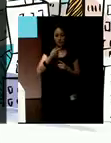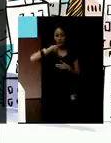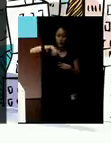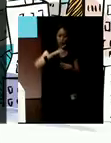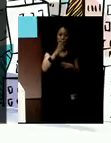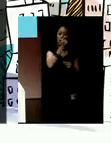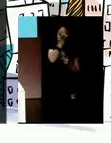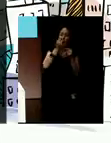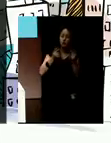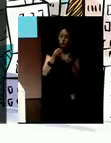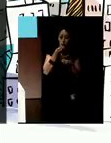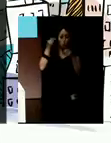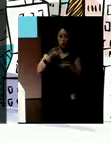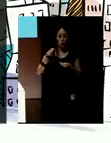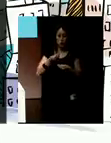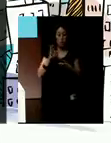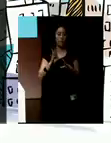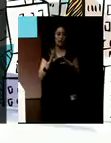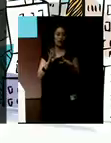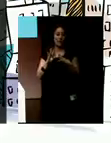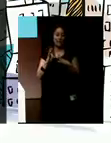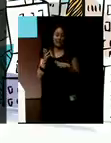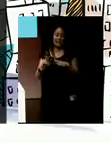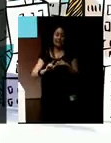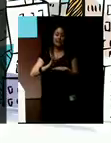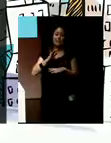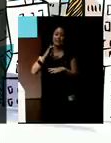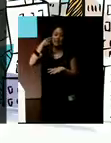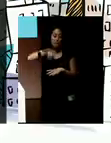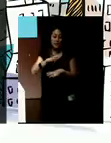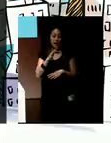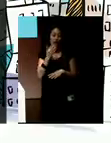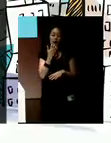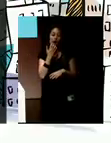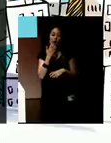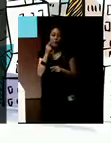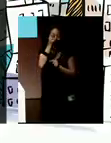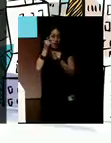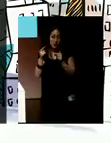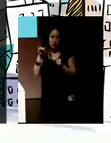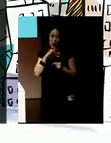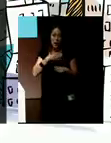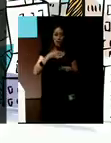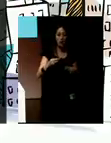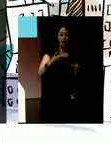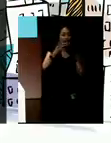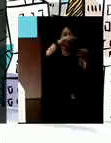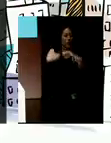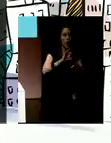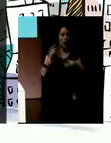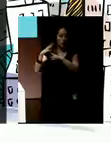can exclude or it can include. The design of our built